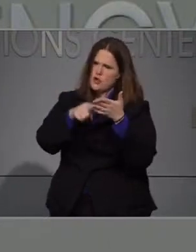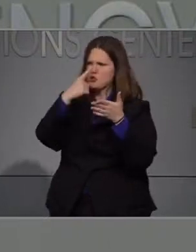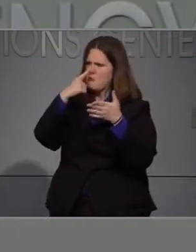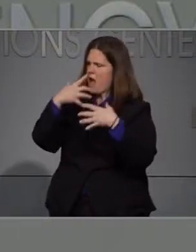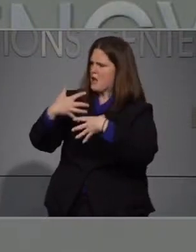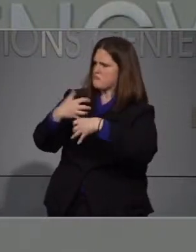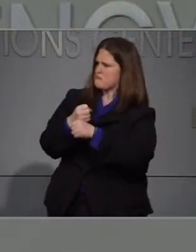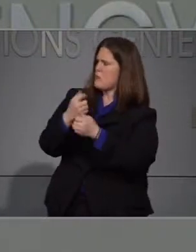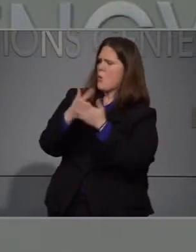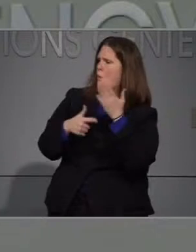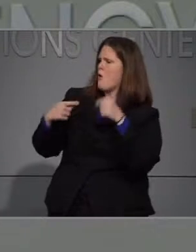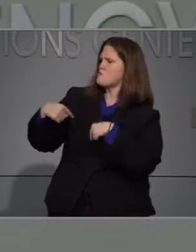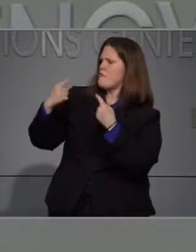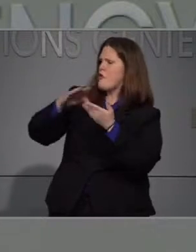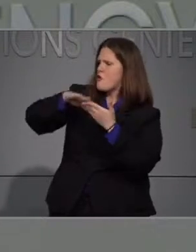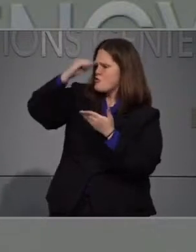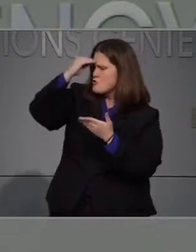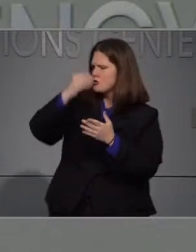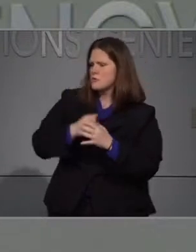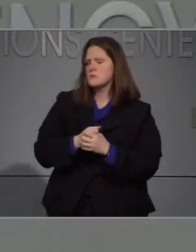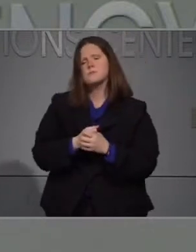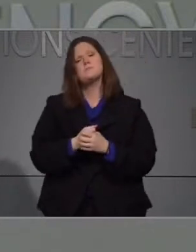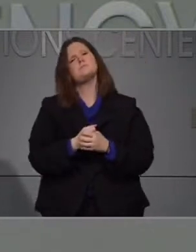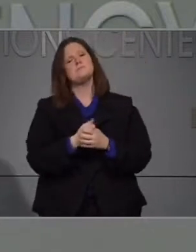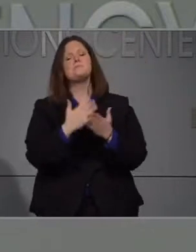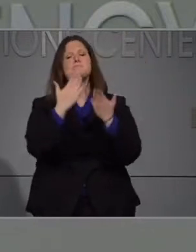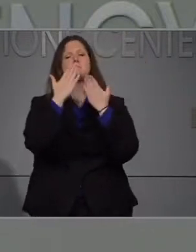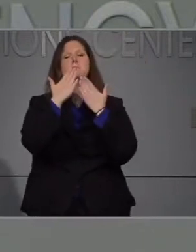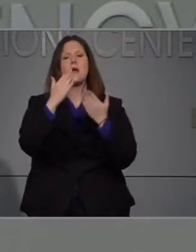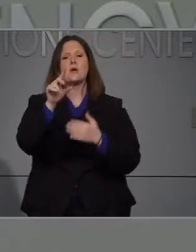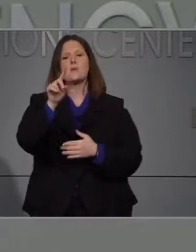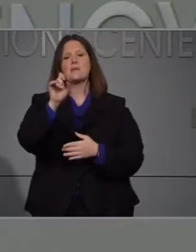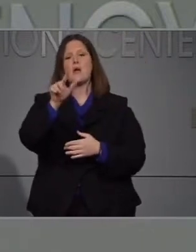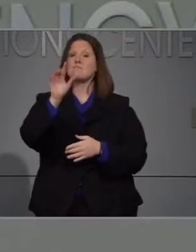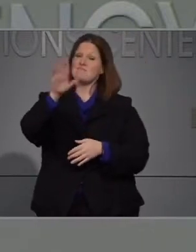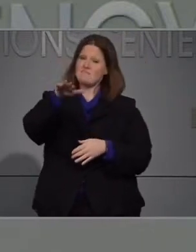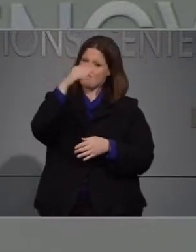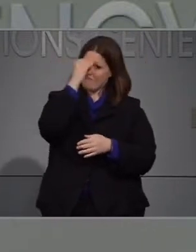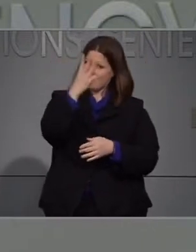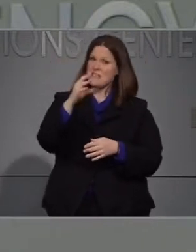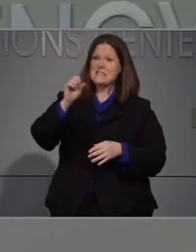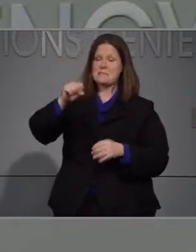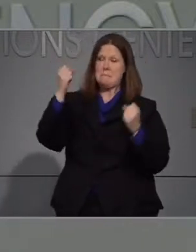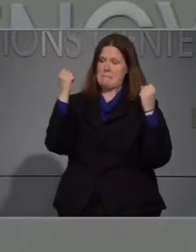engagement. Thanks, Daniel. Yes, there are many research